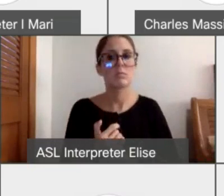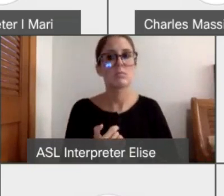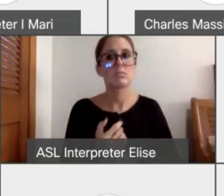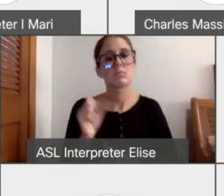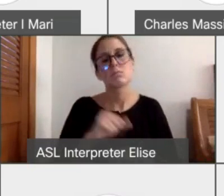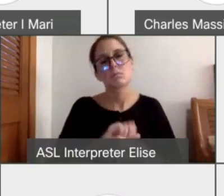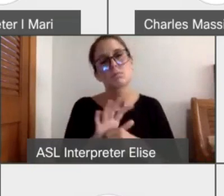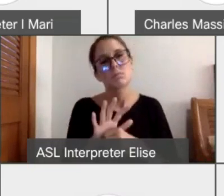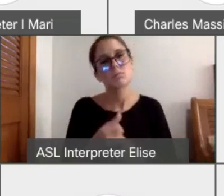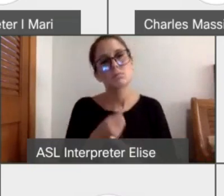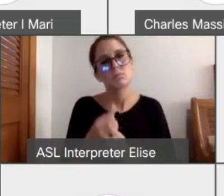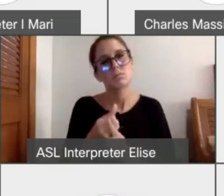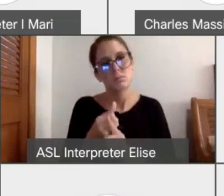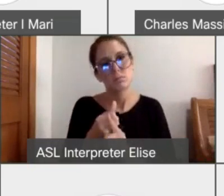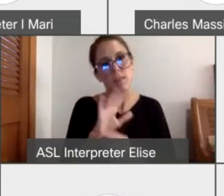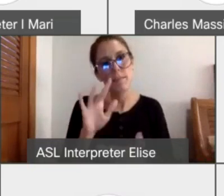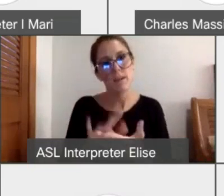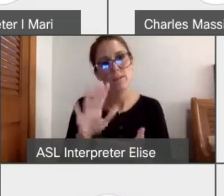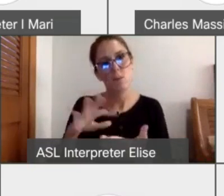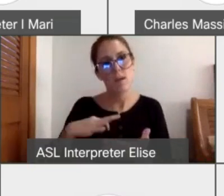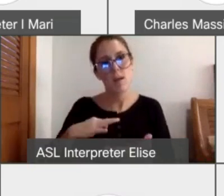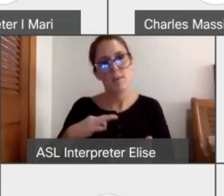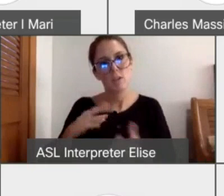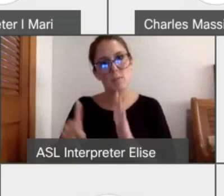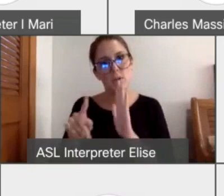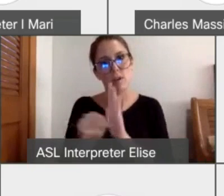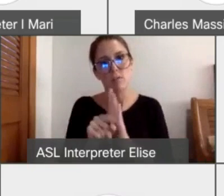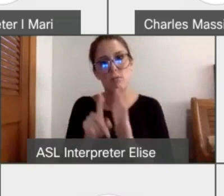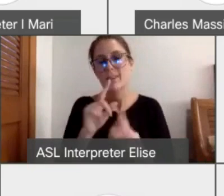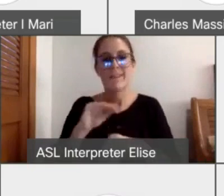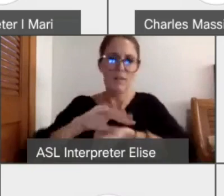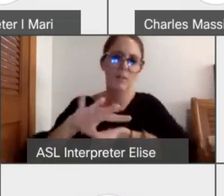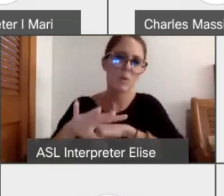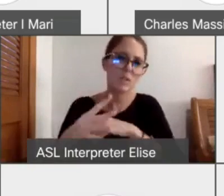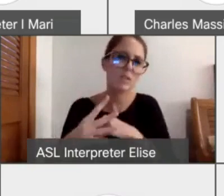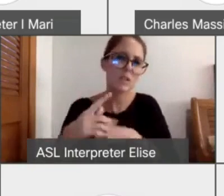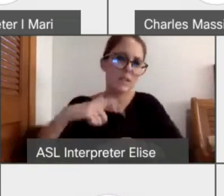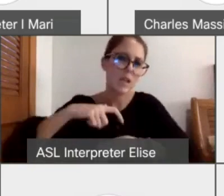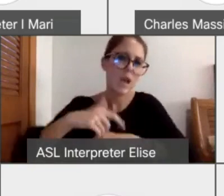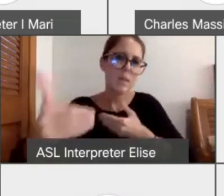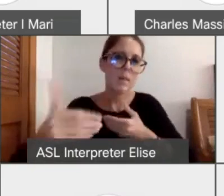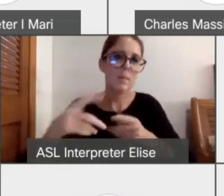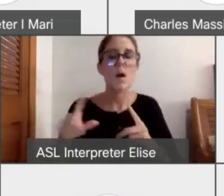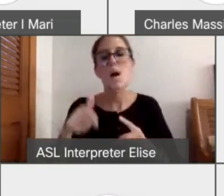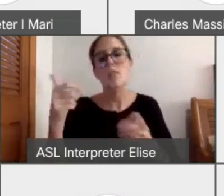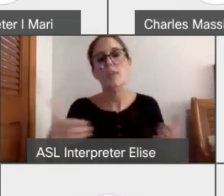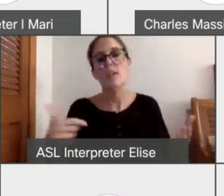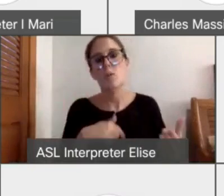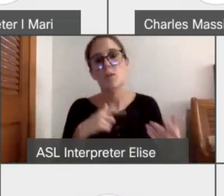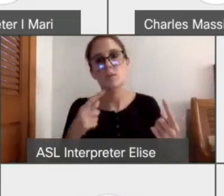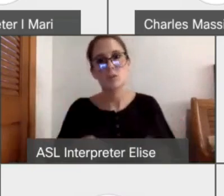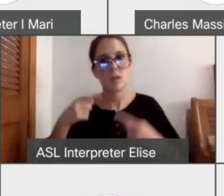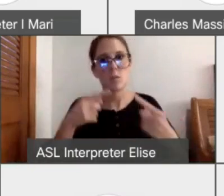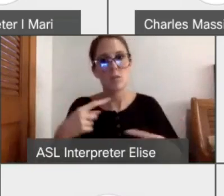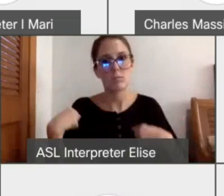in the middle of your application period, I'm sure affected the turnaround time. But something else that we've been struggling with over the last several years is